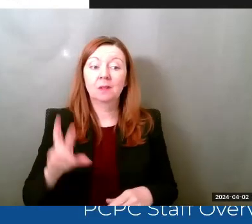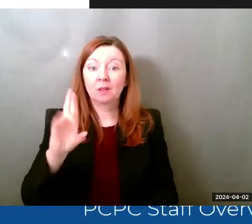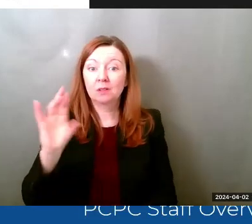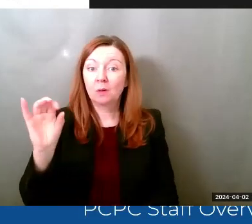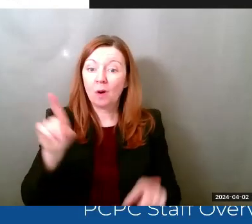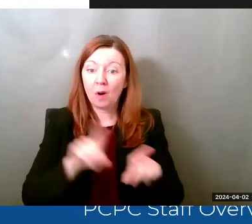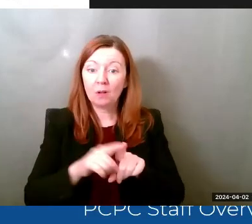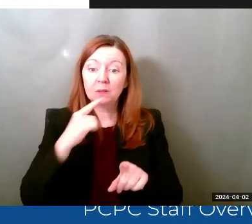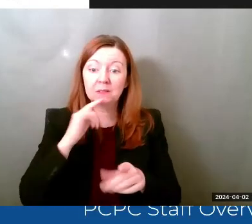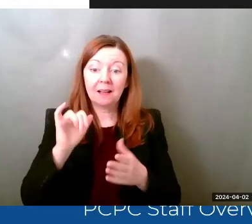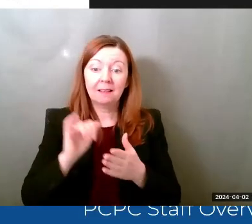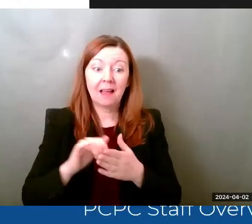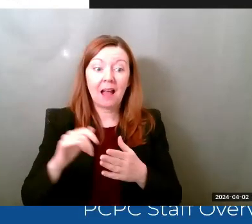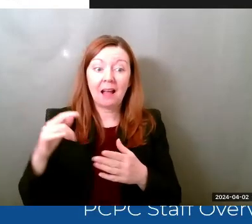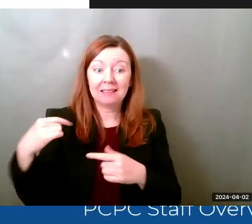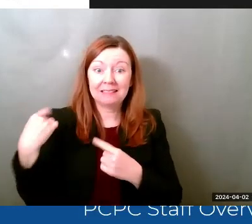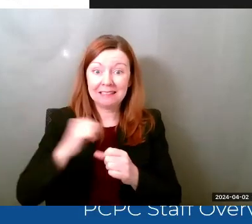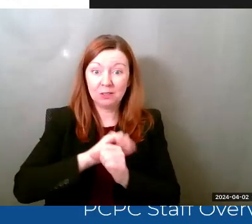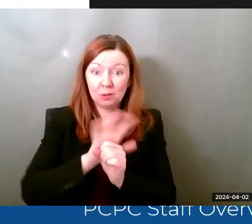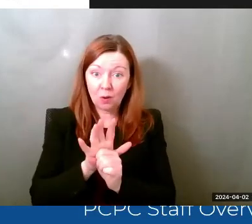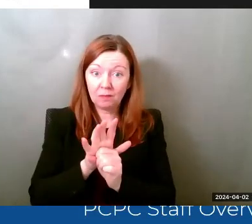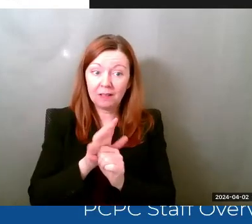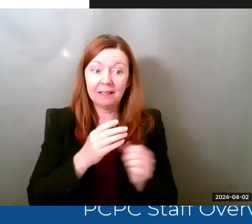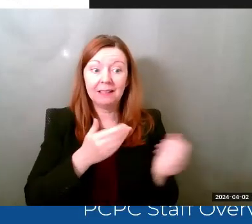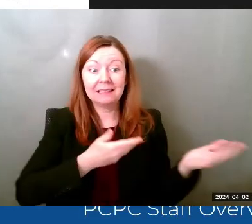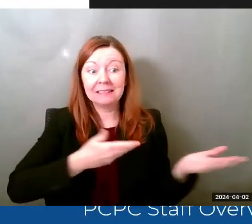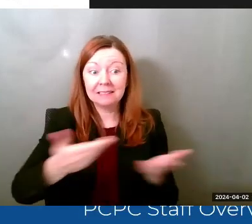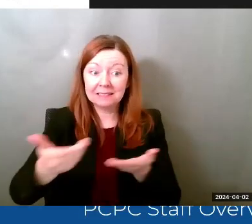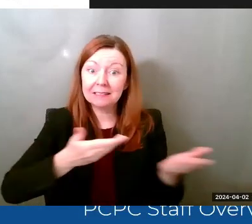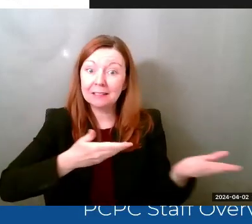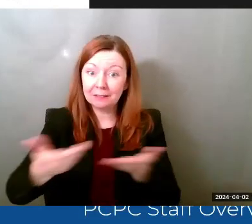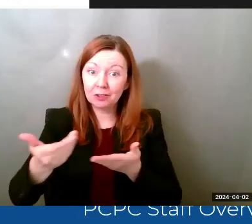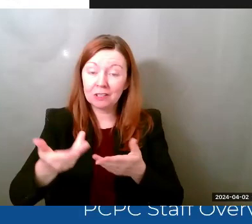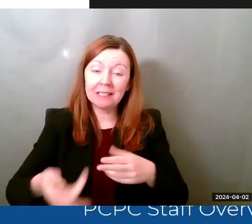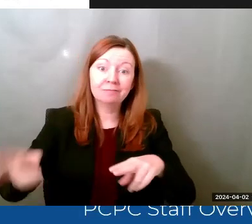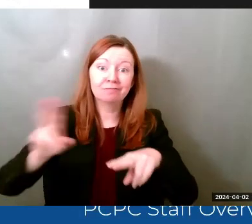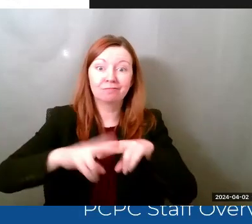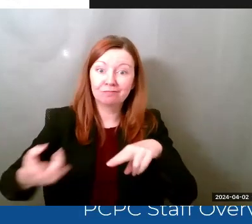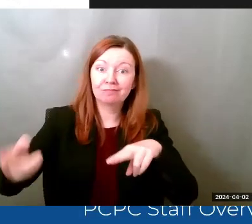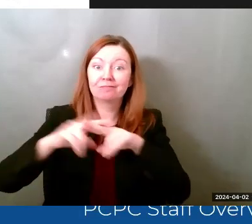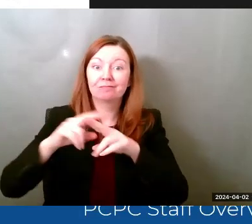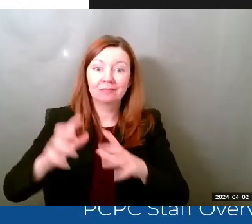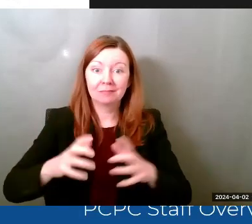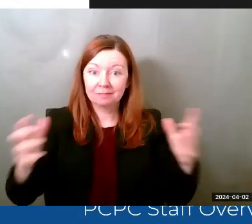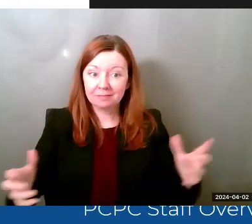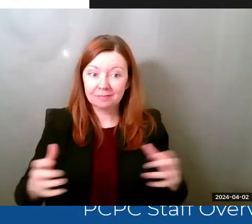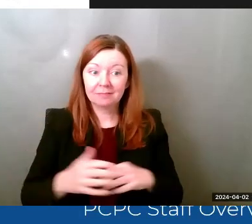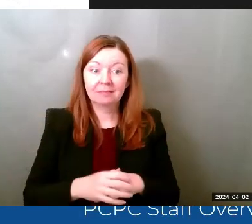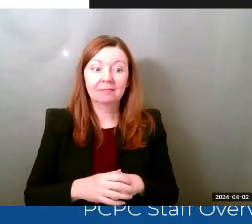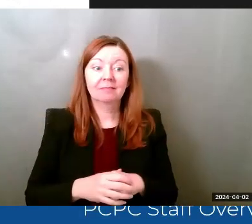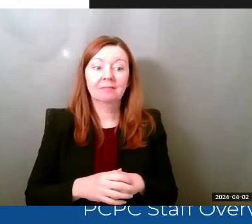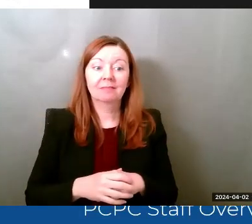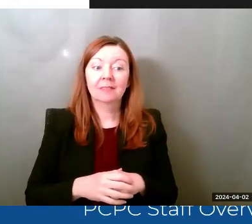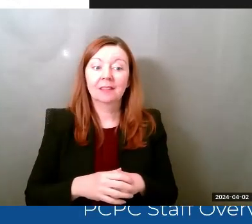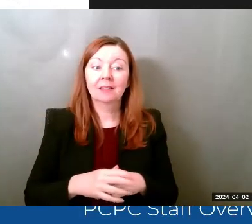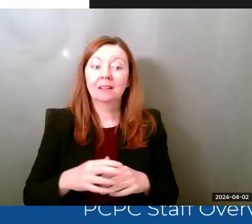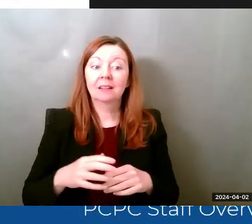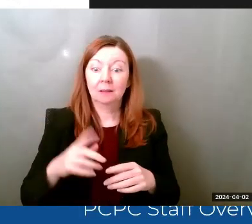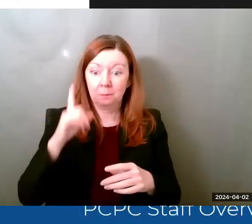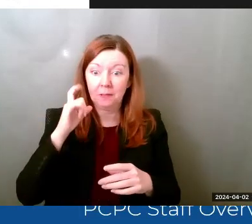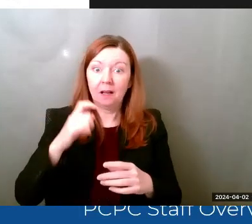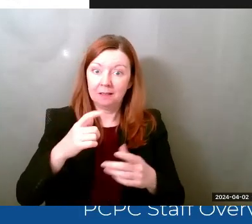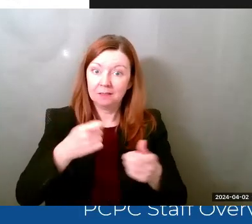noted that since COVID, delivery business has increased significantly, replacing business lost during the